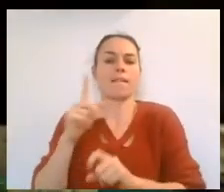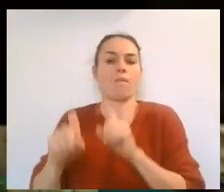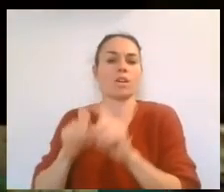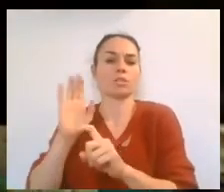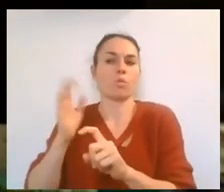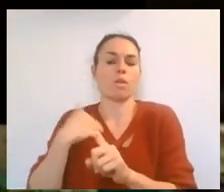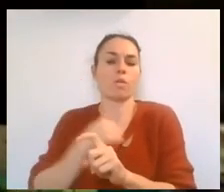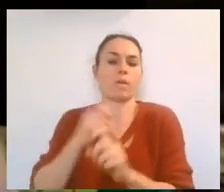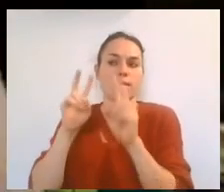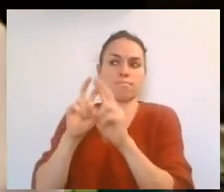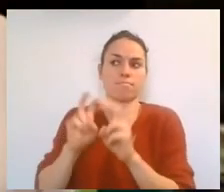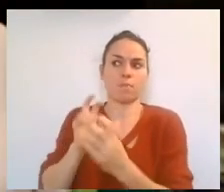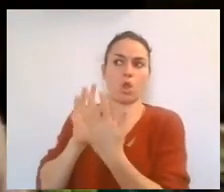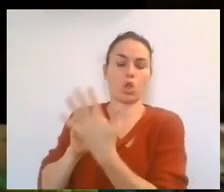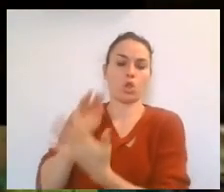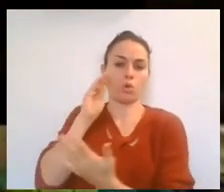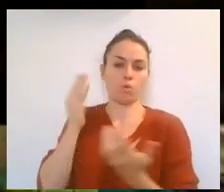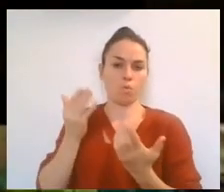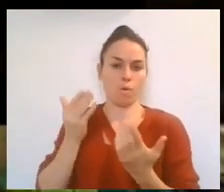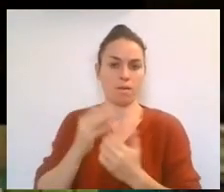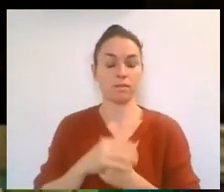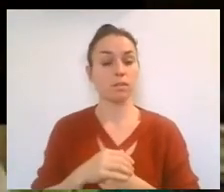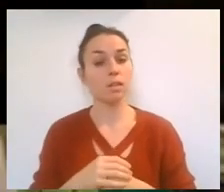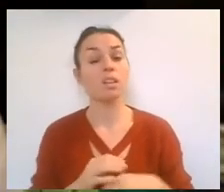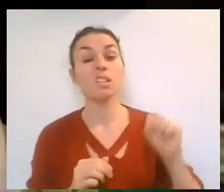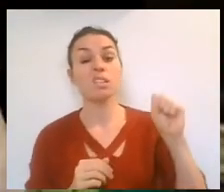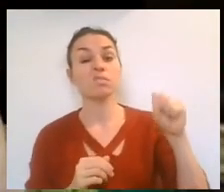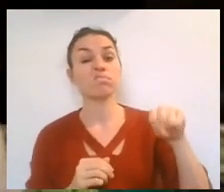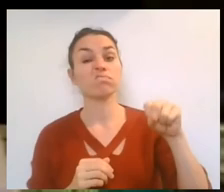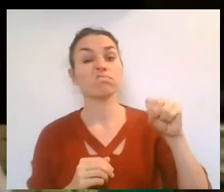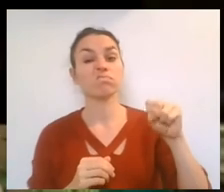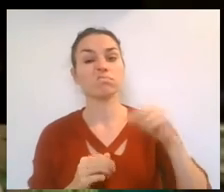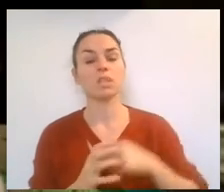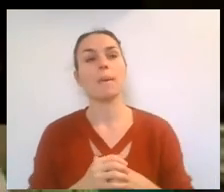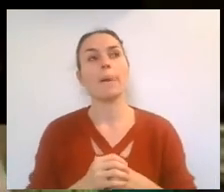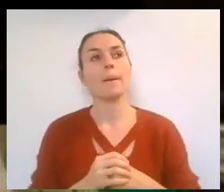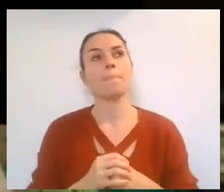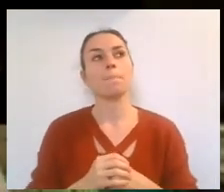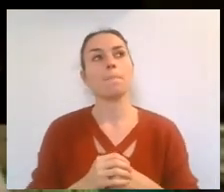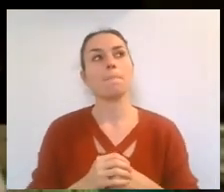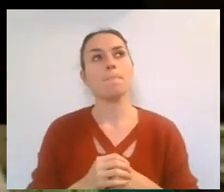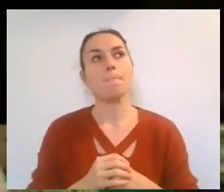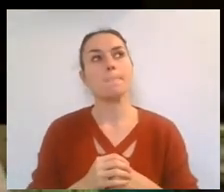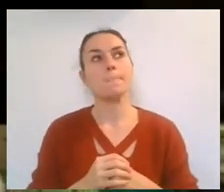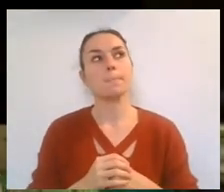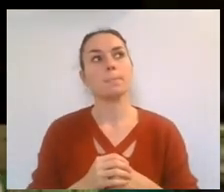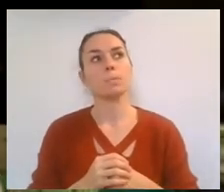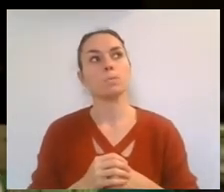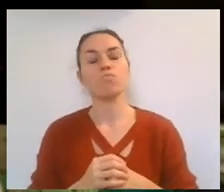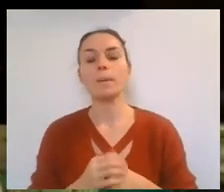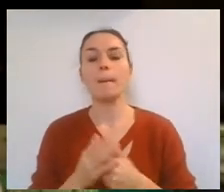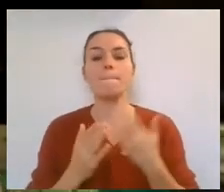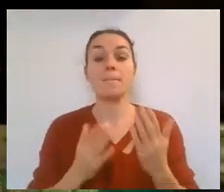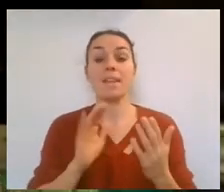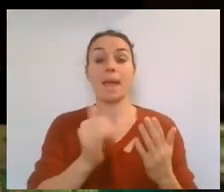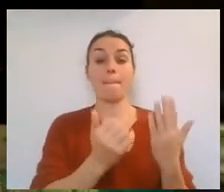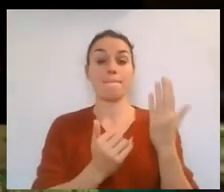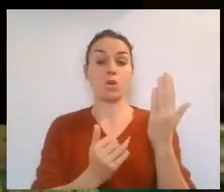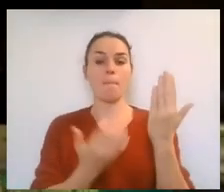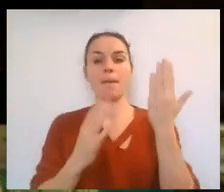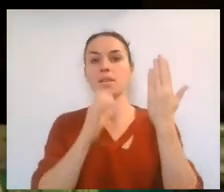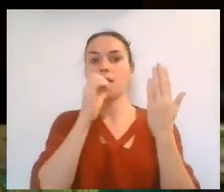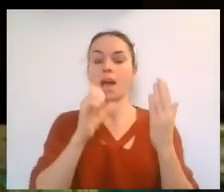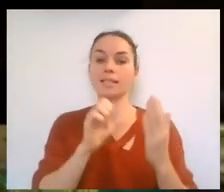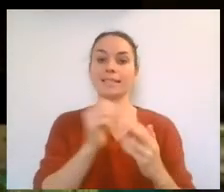attributes, I would say James Webb will be, its mirror will not quite, the area will not quite be 10 times the size of the Hubble,